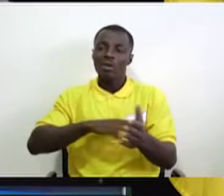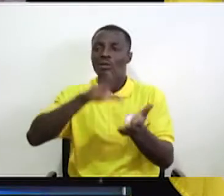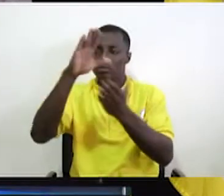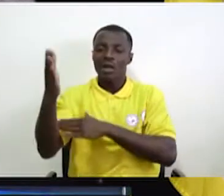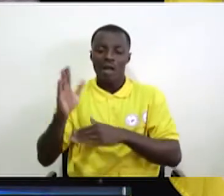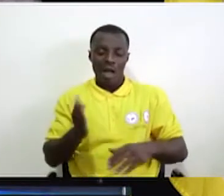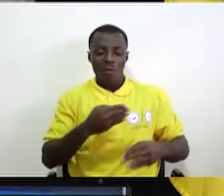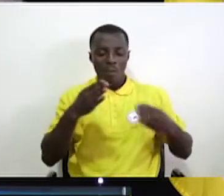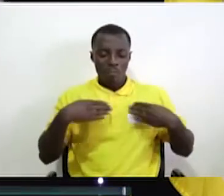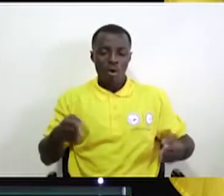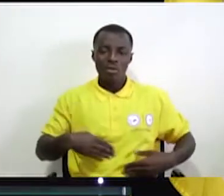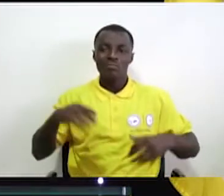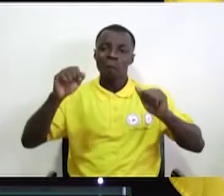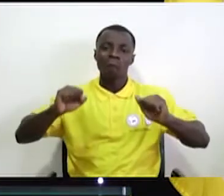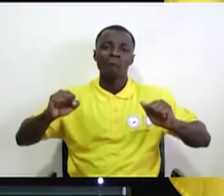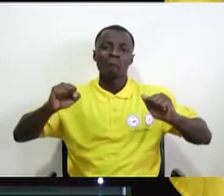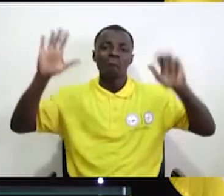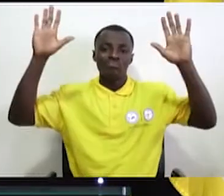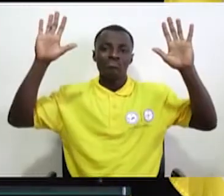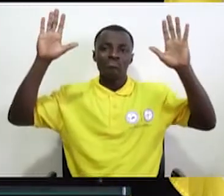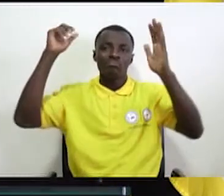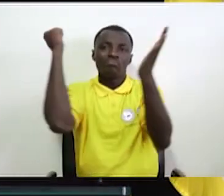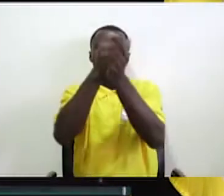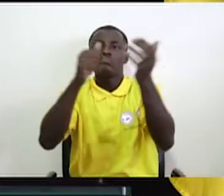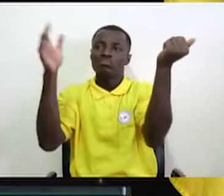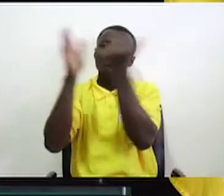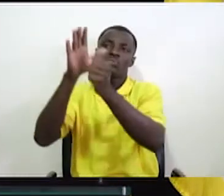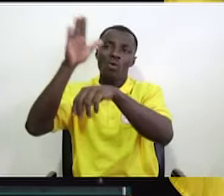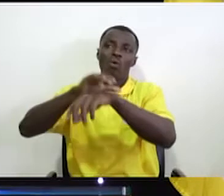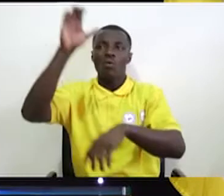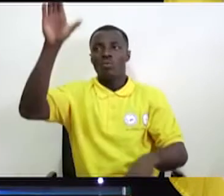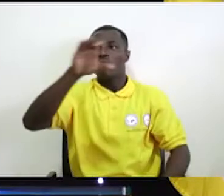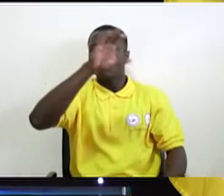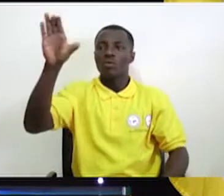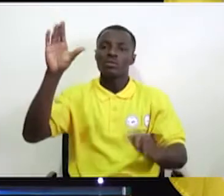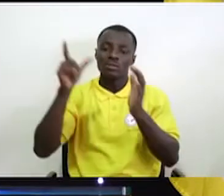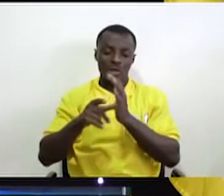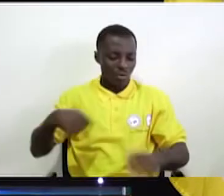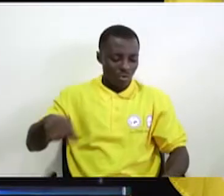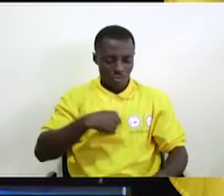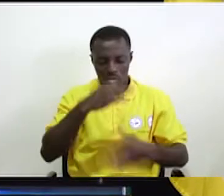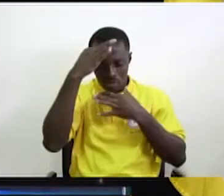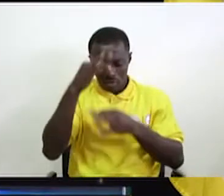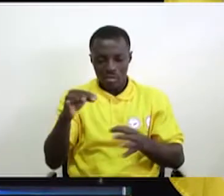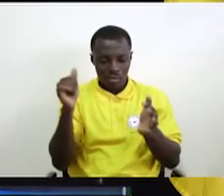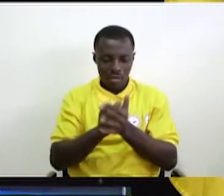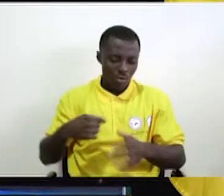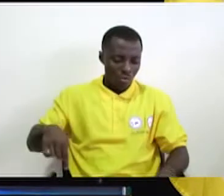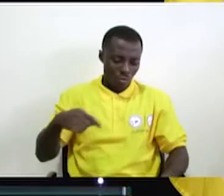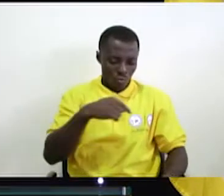Crucify our body on the cross. And then tell ourselves that with the